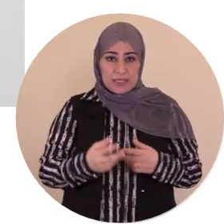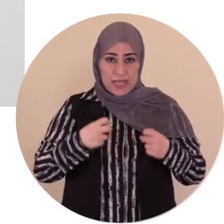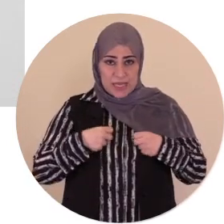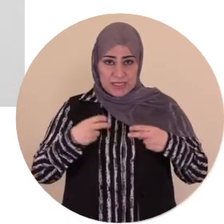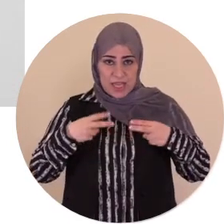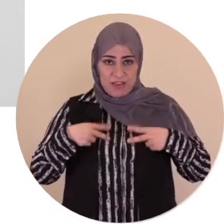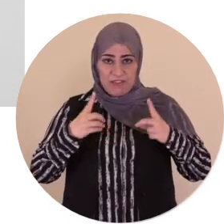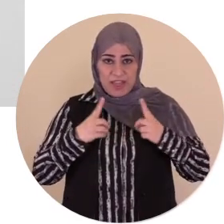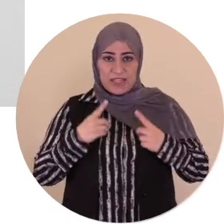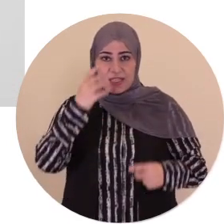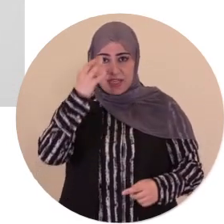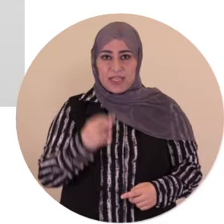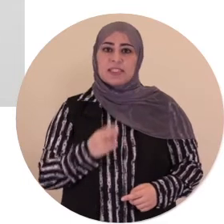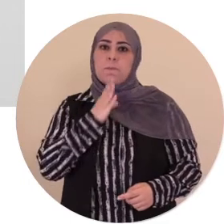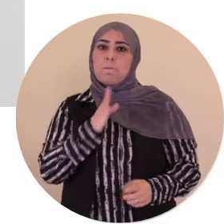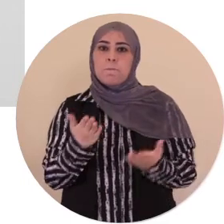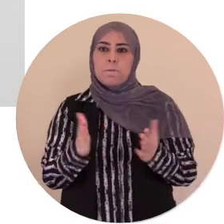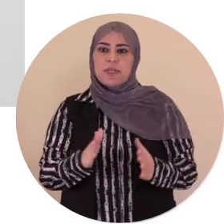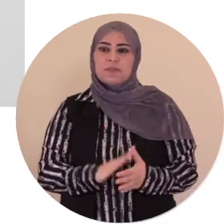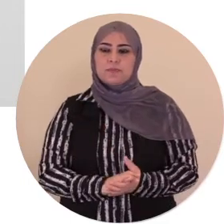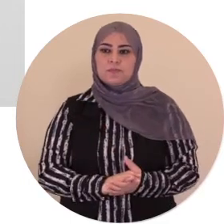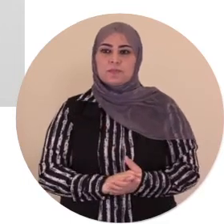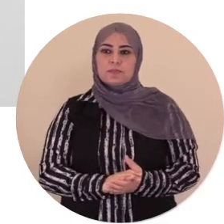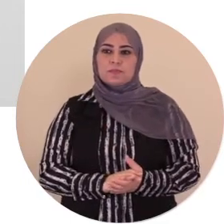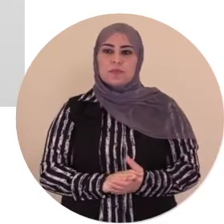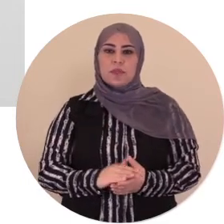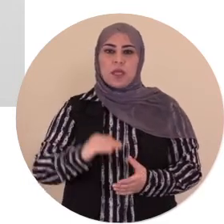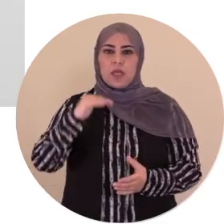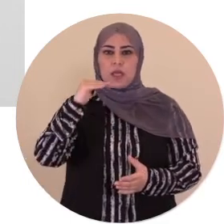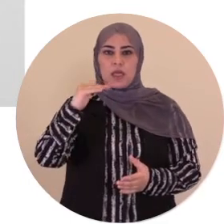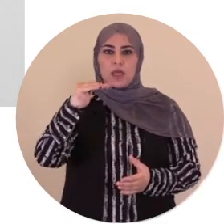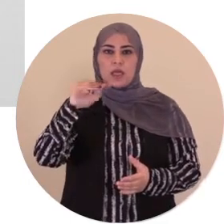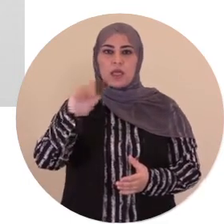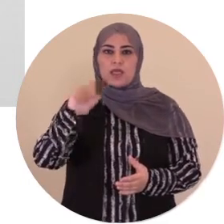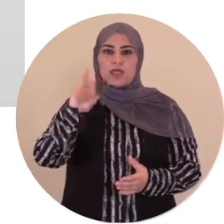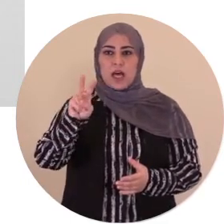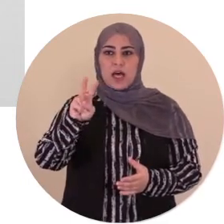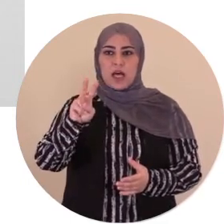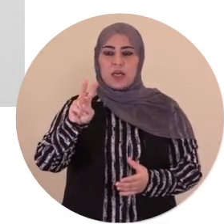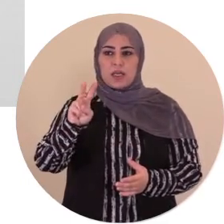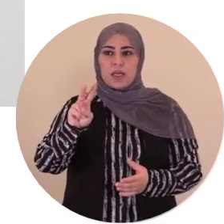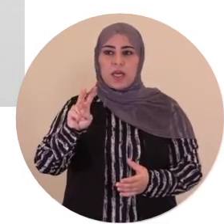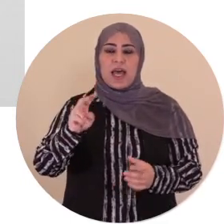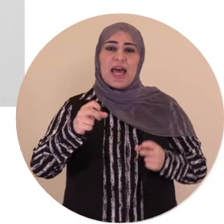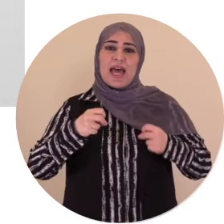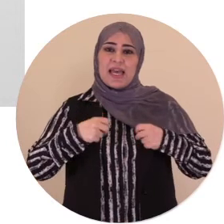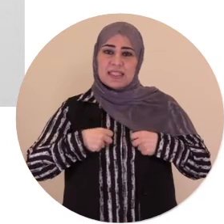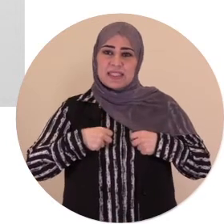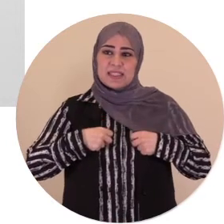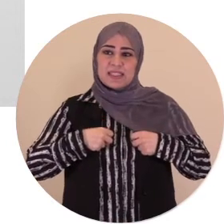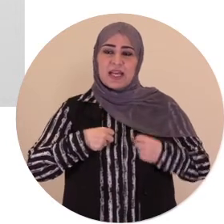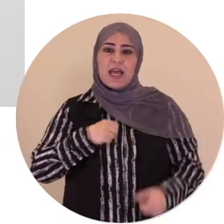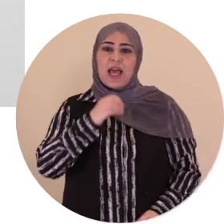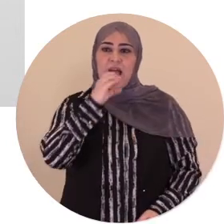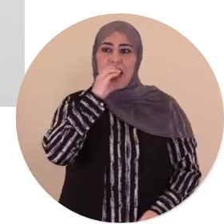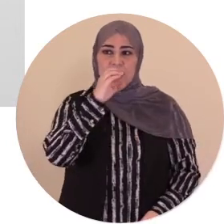example. Hassa has answered the question. Breaking it down, Hilsa is our subject, has is our